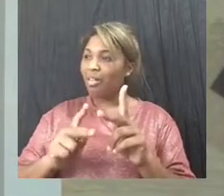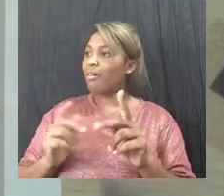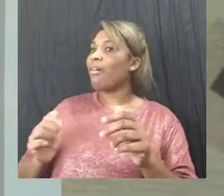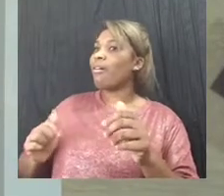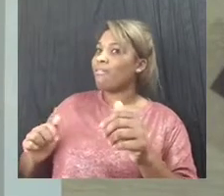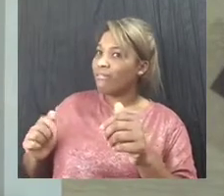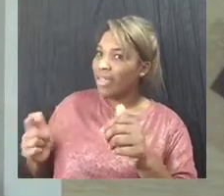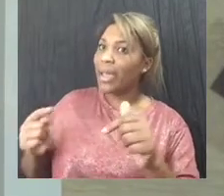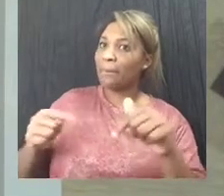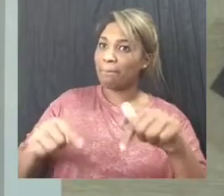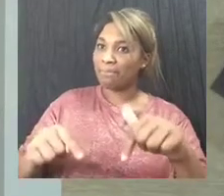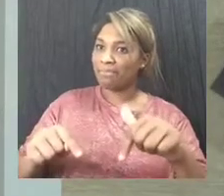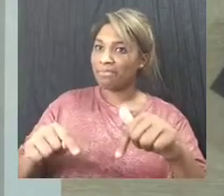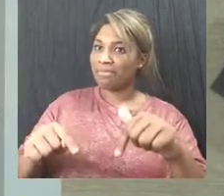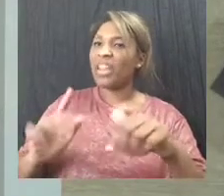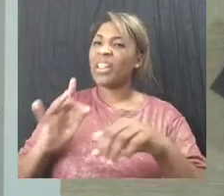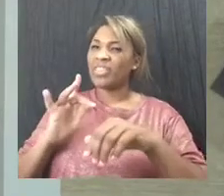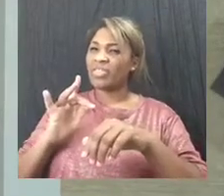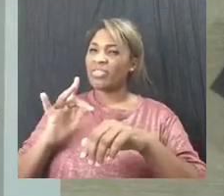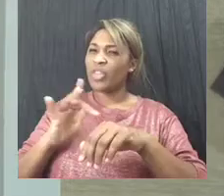humans,